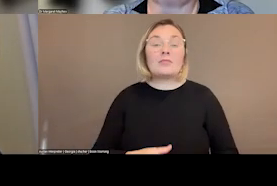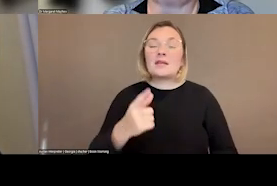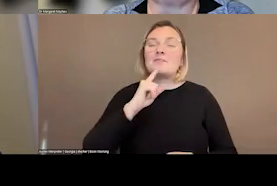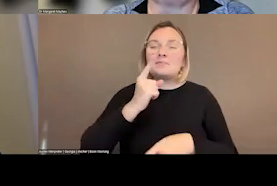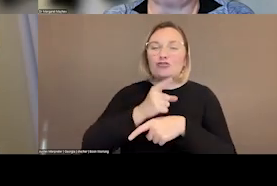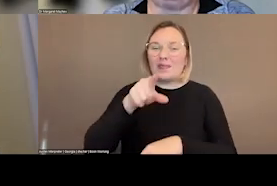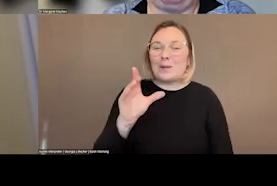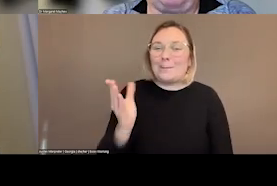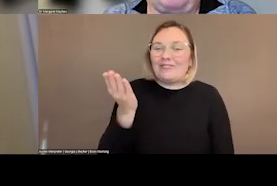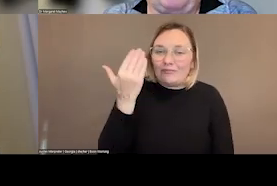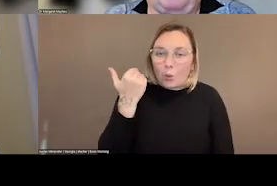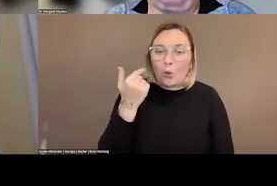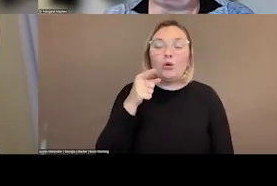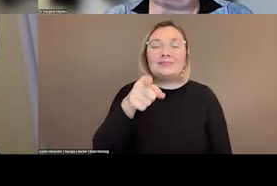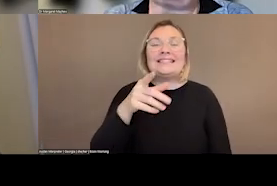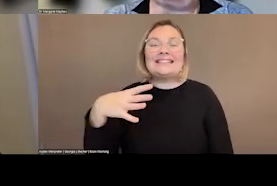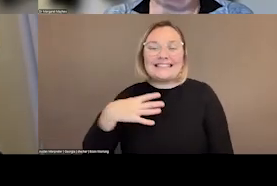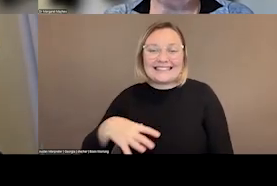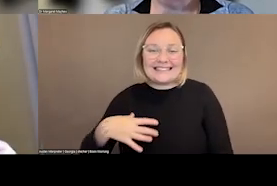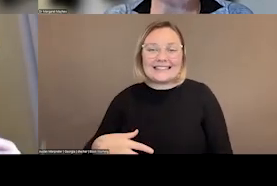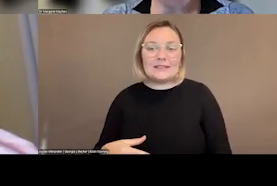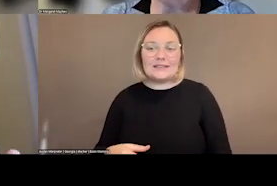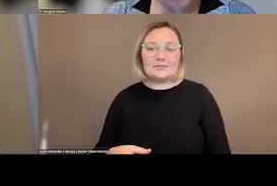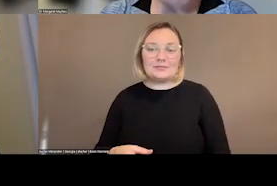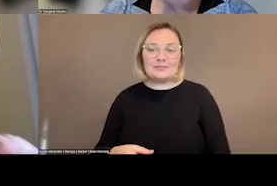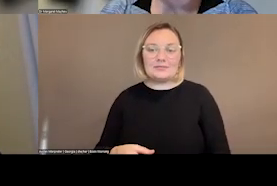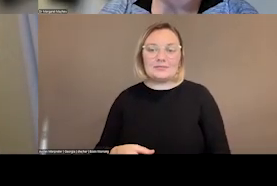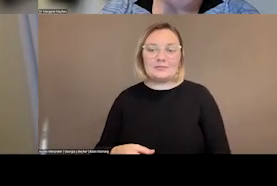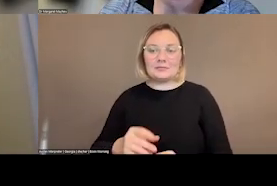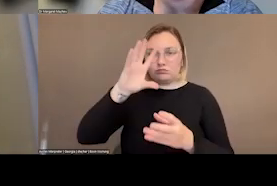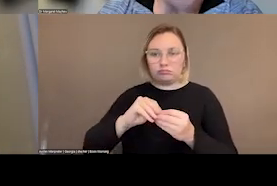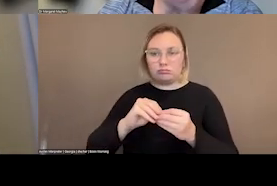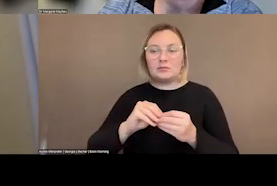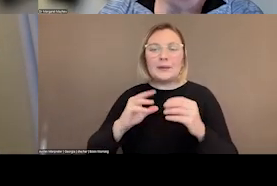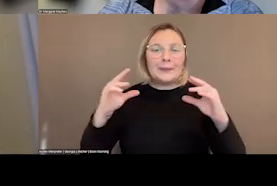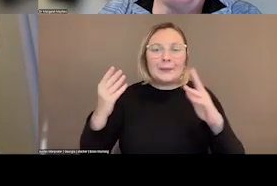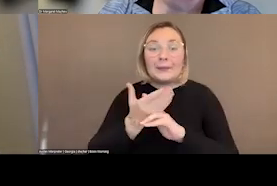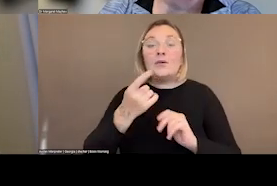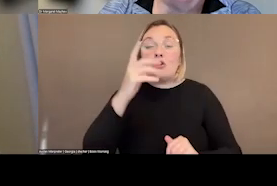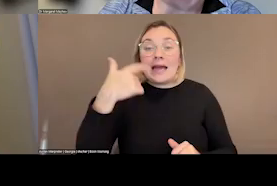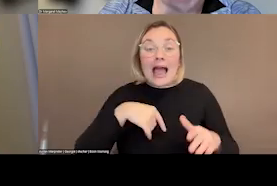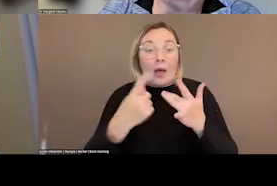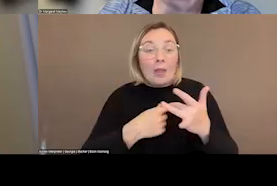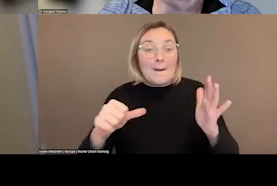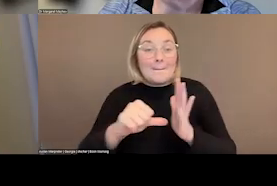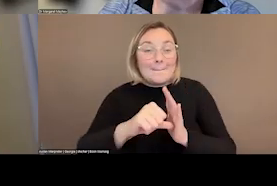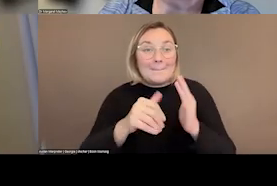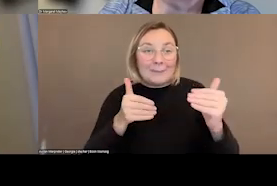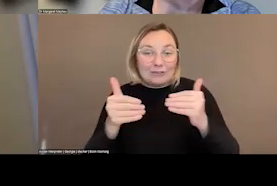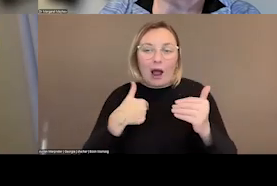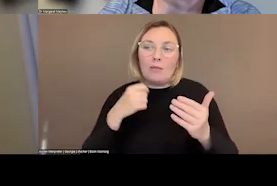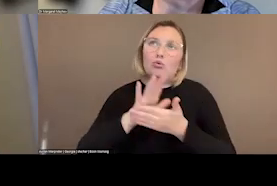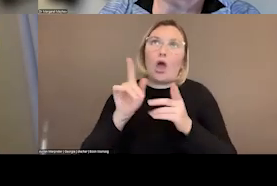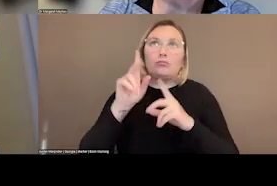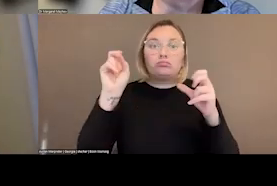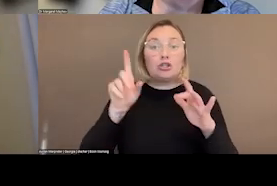mentioned, we just need this to To balance. come So to, yep, to balance. administration, in my other budget, I had things like